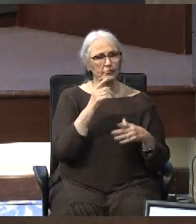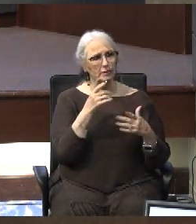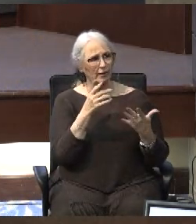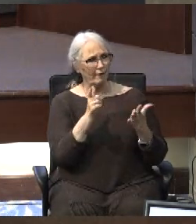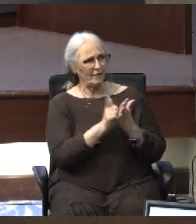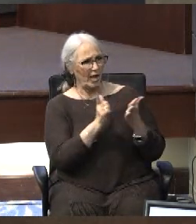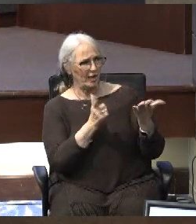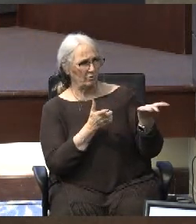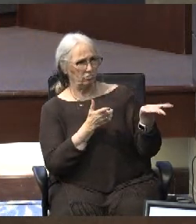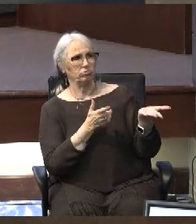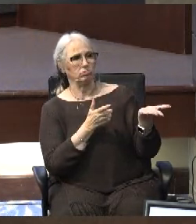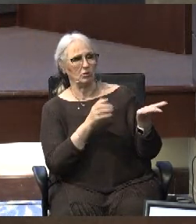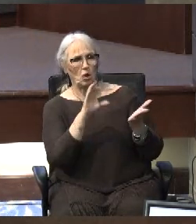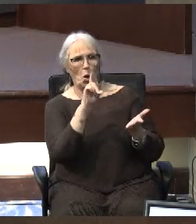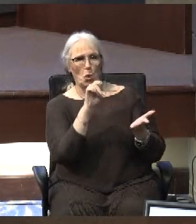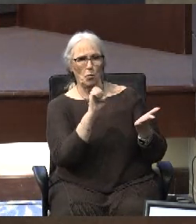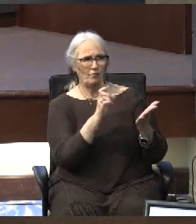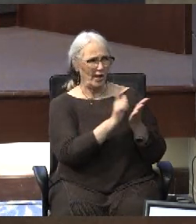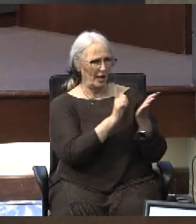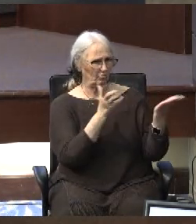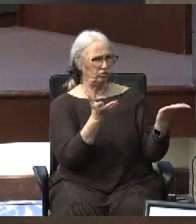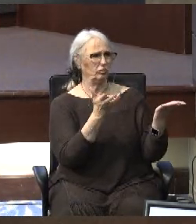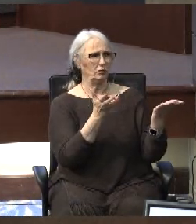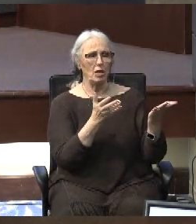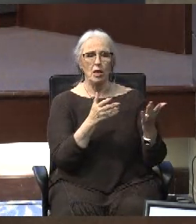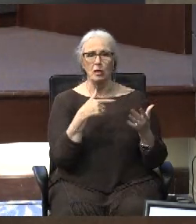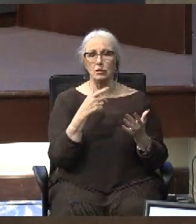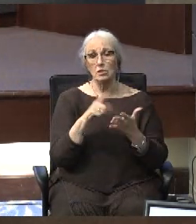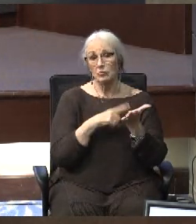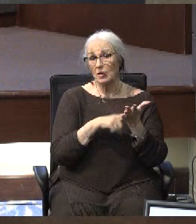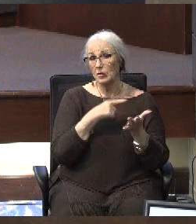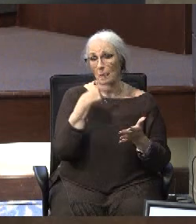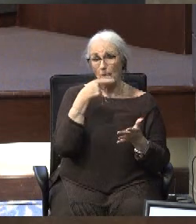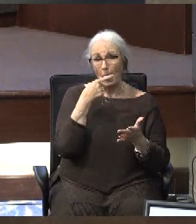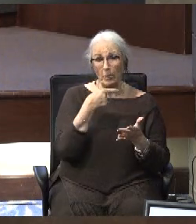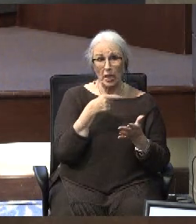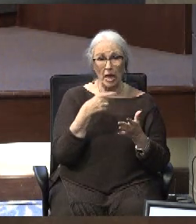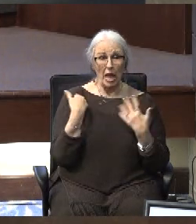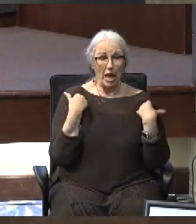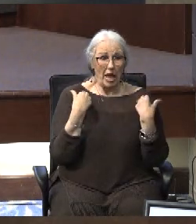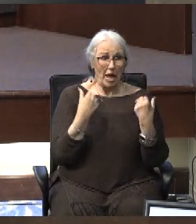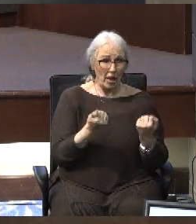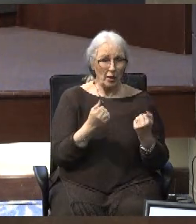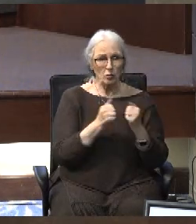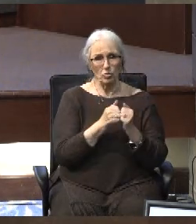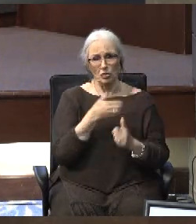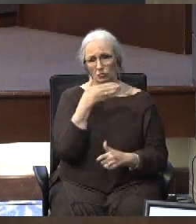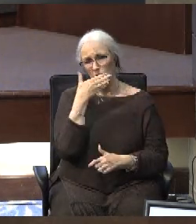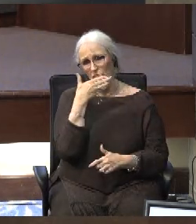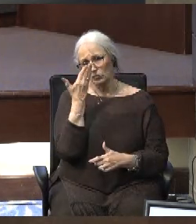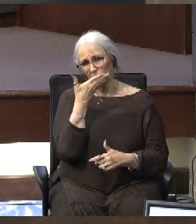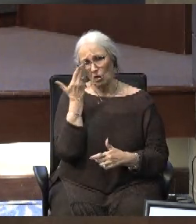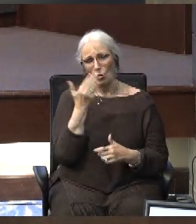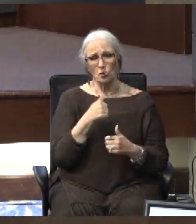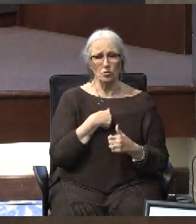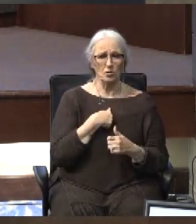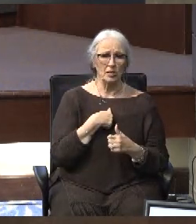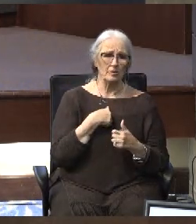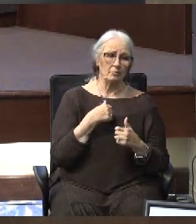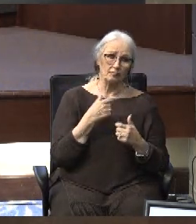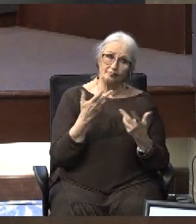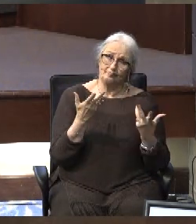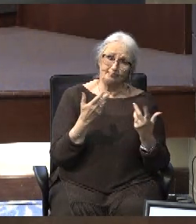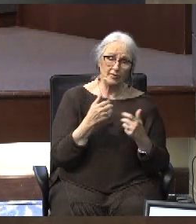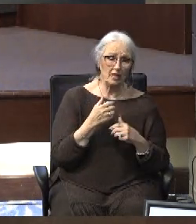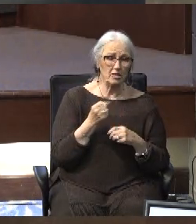that sometimes the code violations have public health concerns and odors and smells. And I want to, there